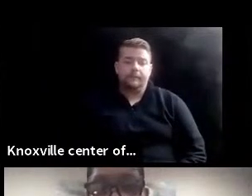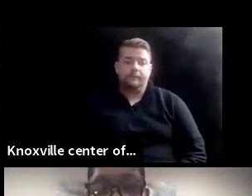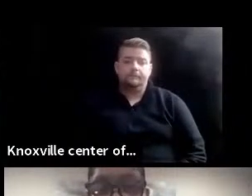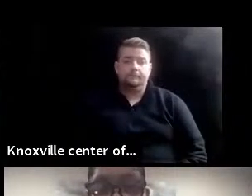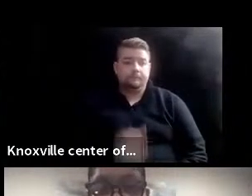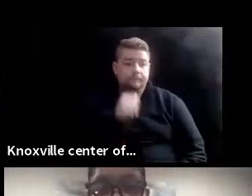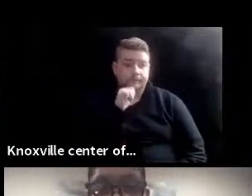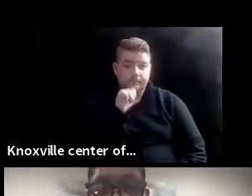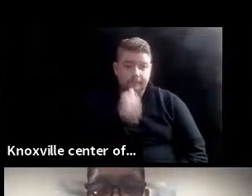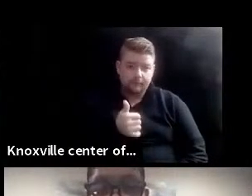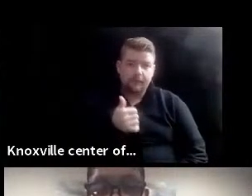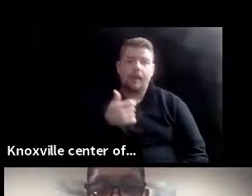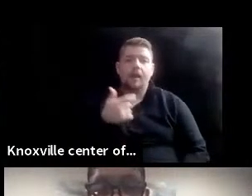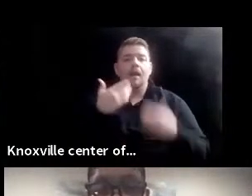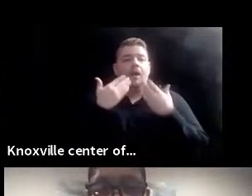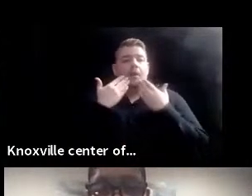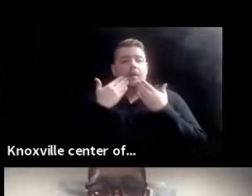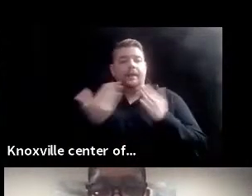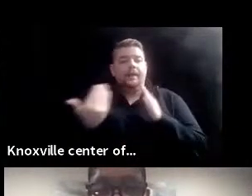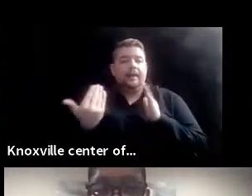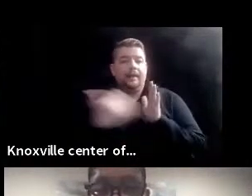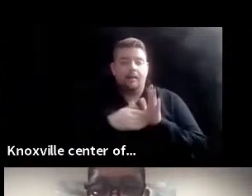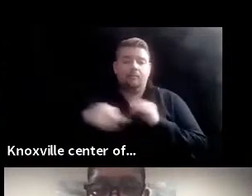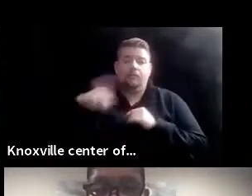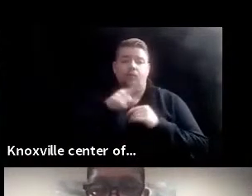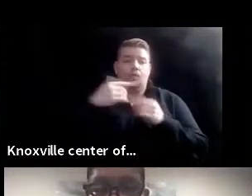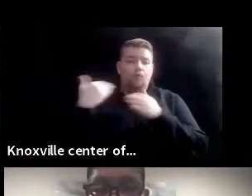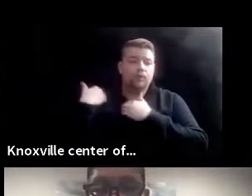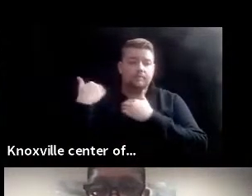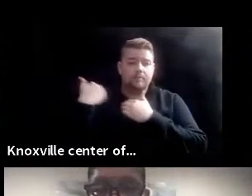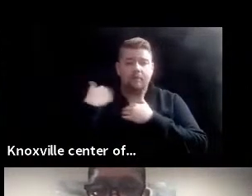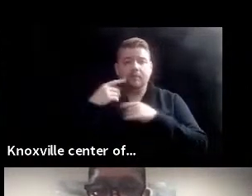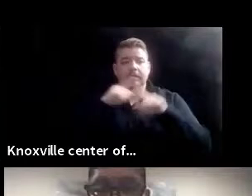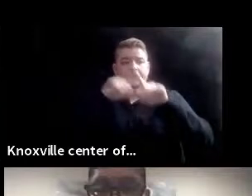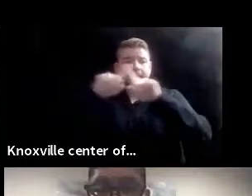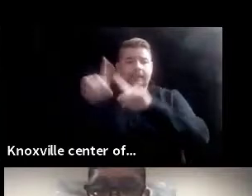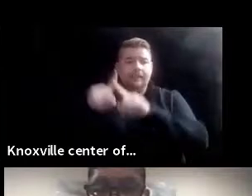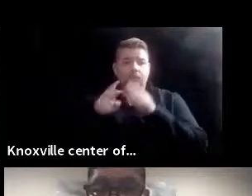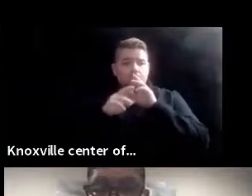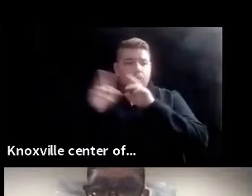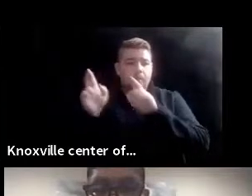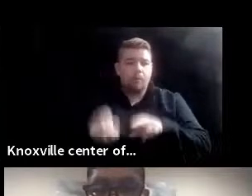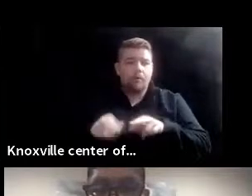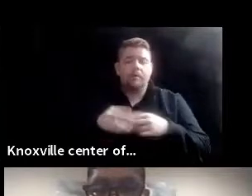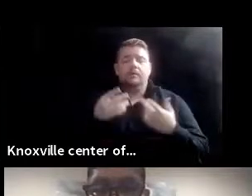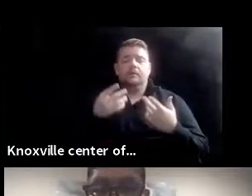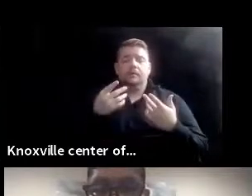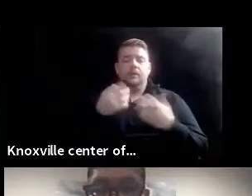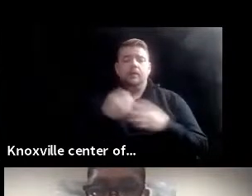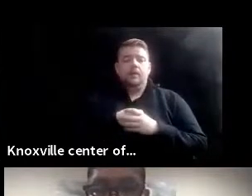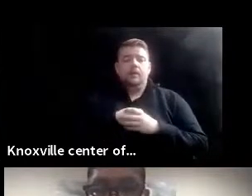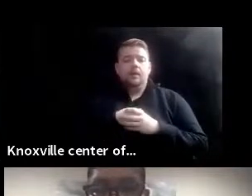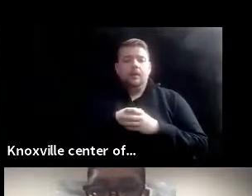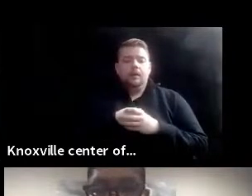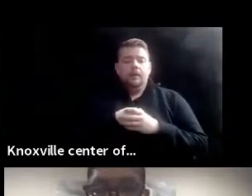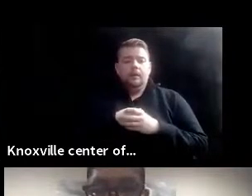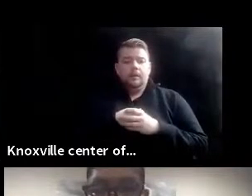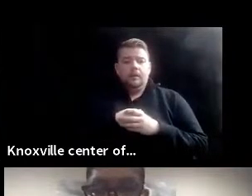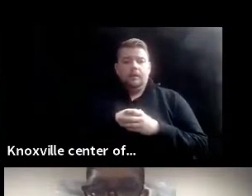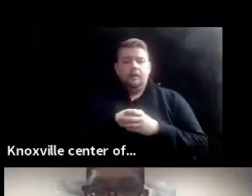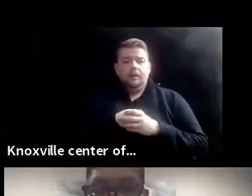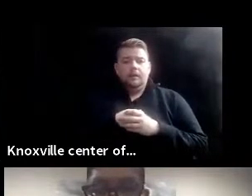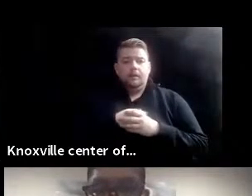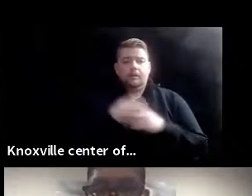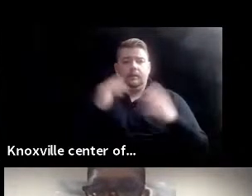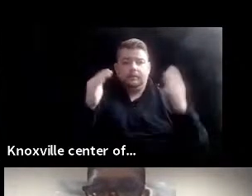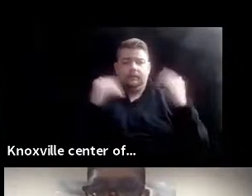If not, again, I want to thank those responsible for the reports. And the next item